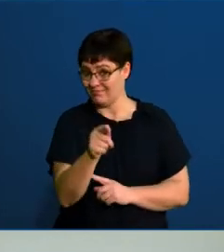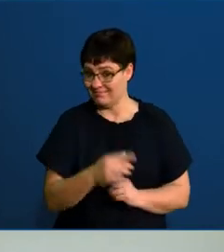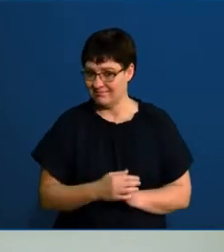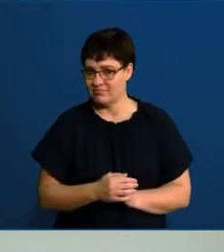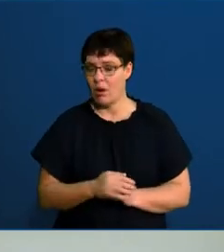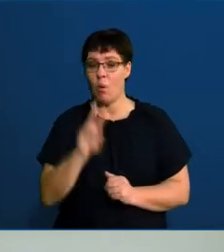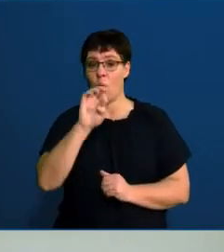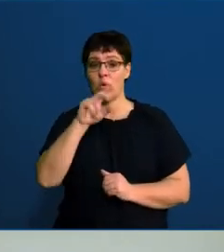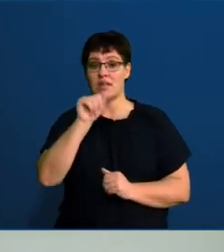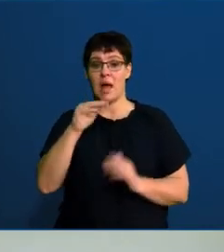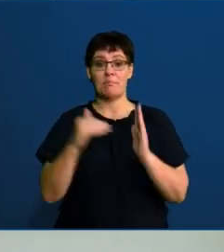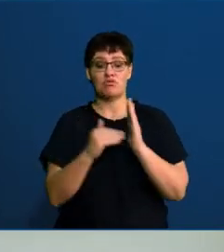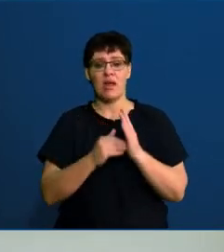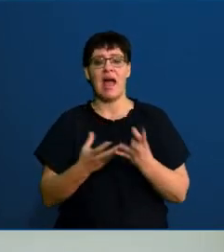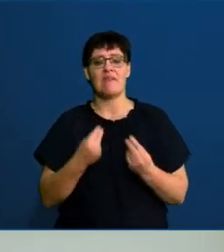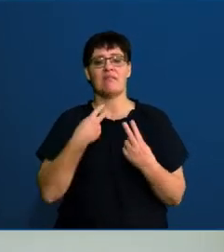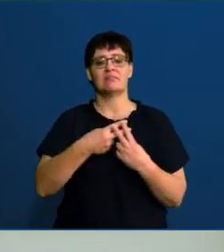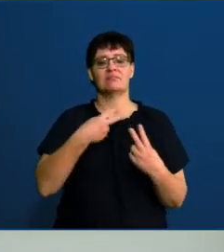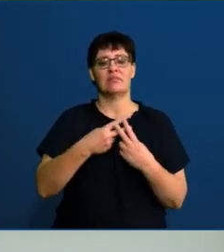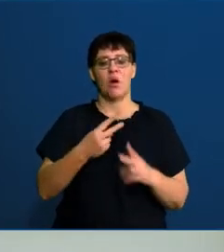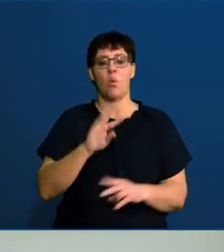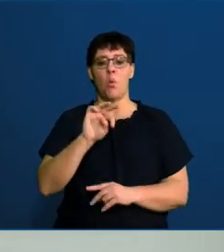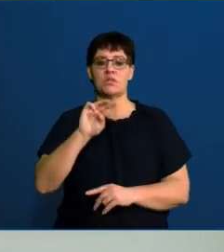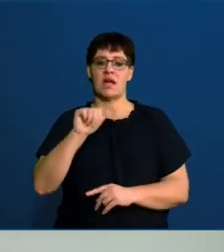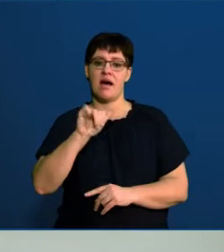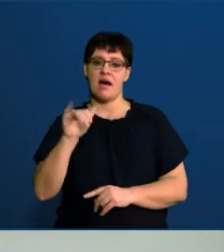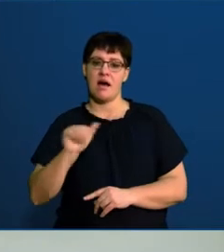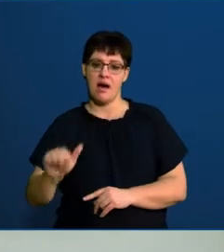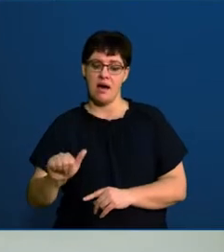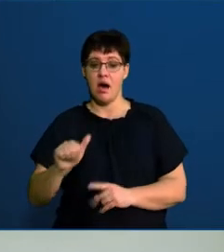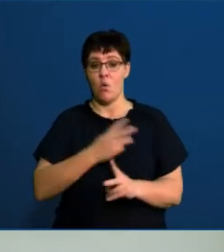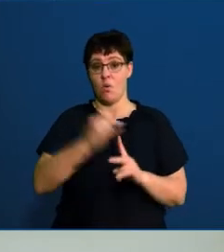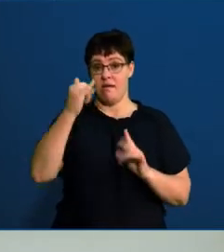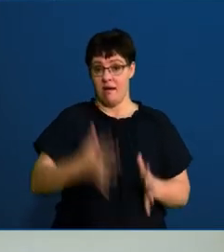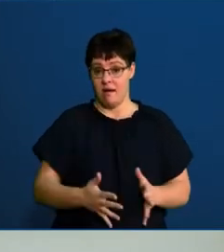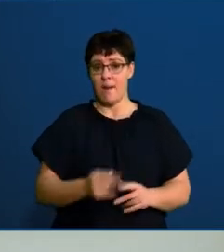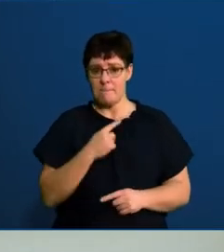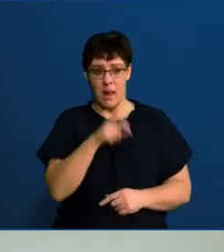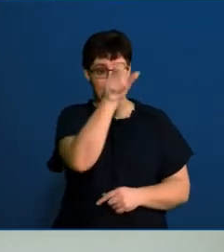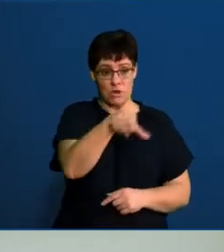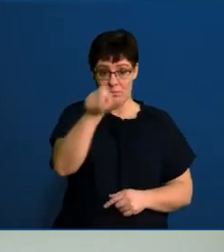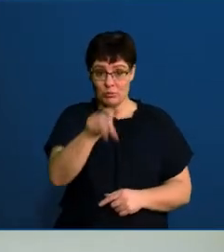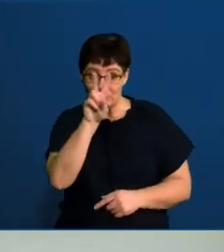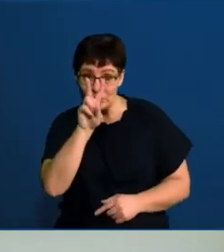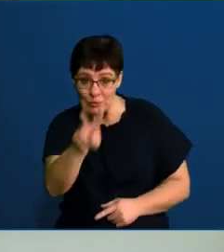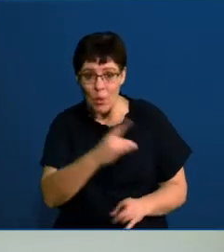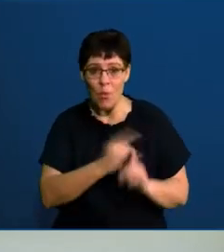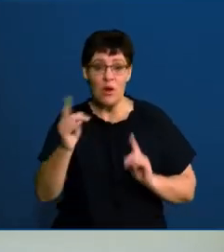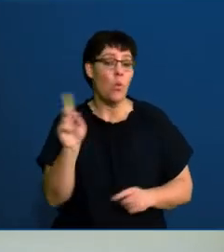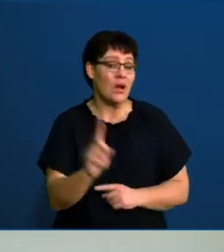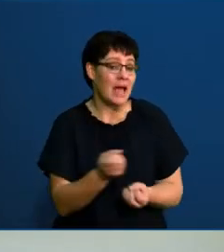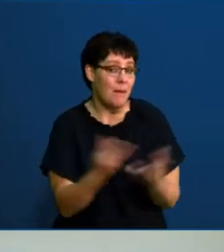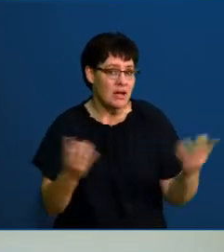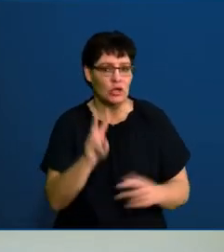Waza Matrix is bringing you #WazoWinner competition, where 2 lucky Matrix stand a chance to win 2 gigs of